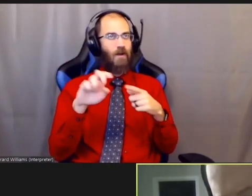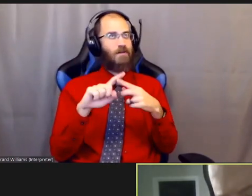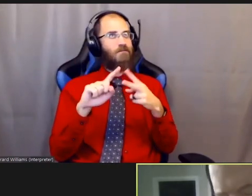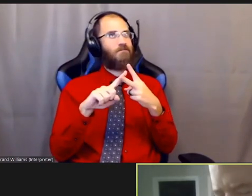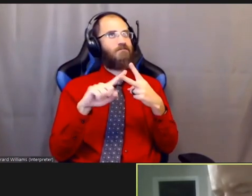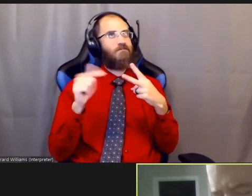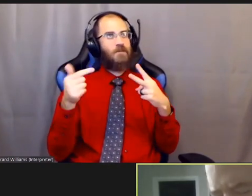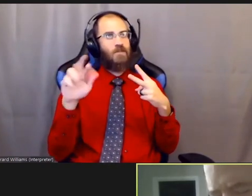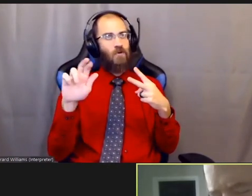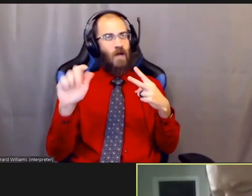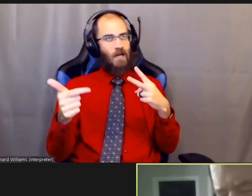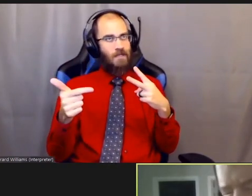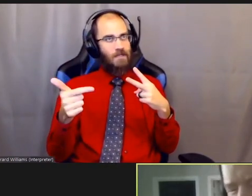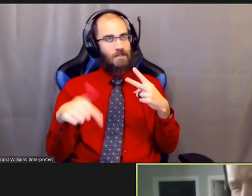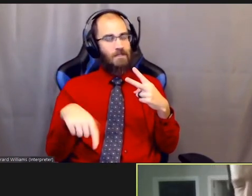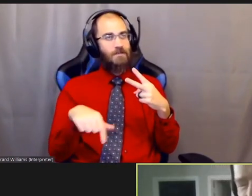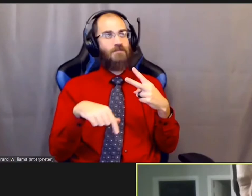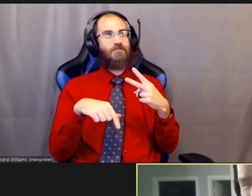Greg